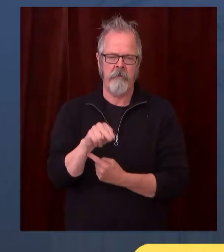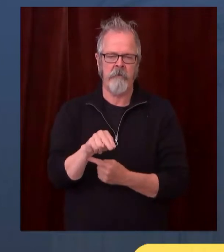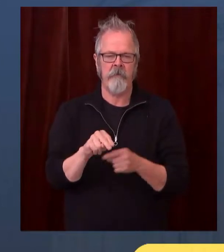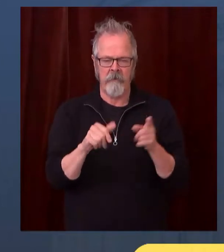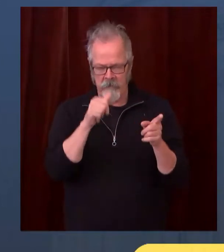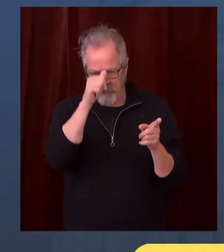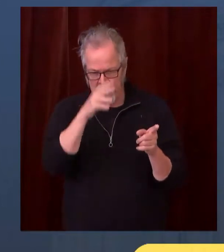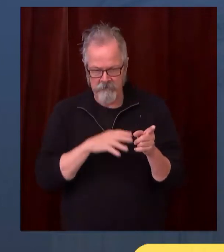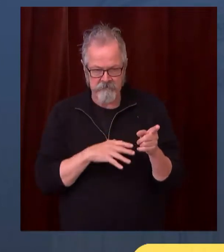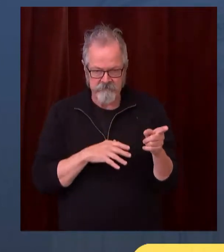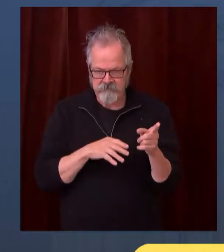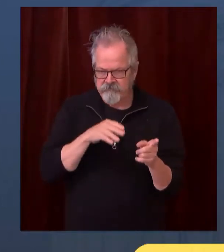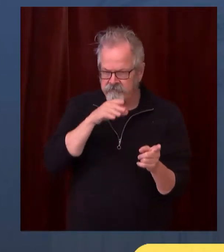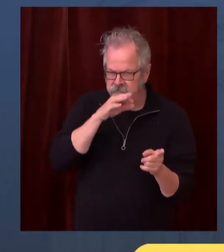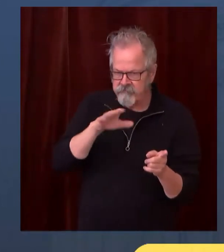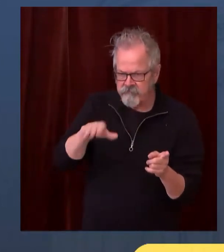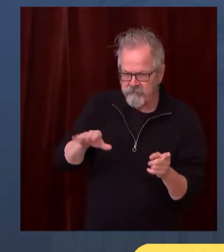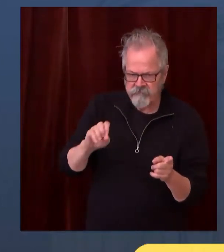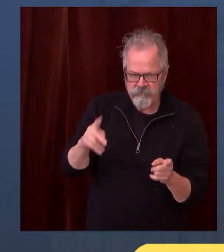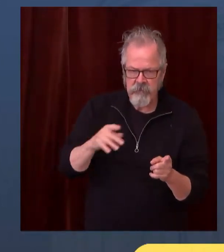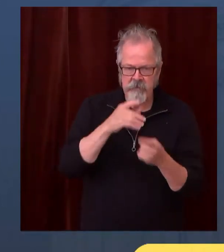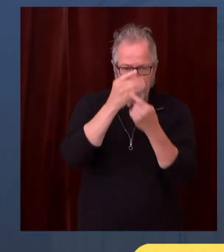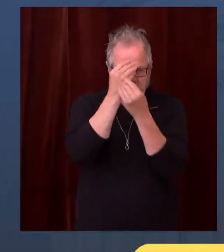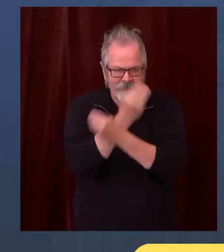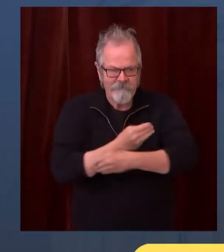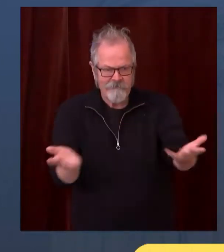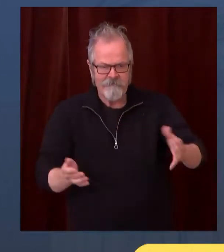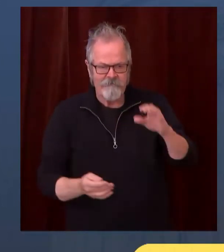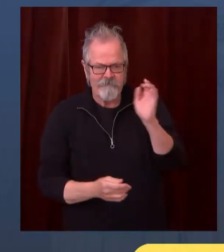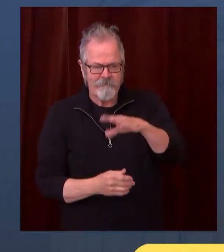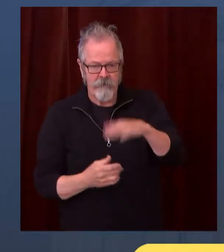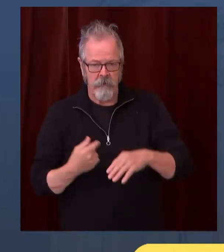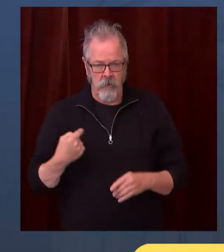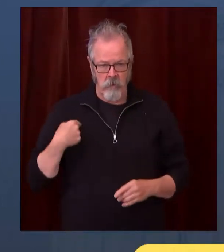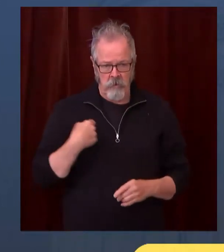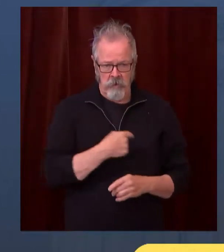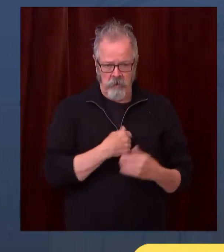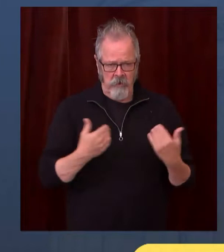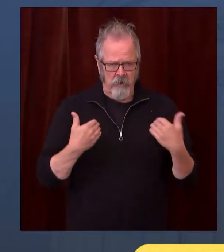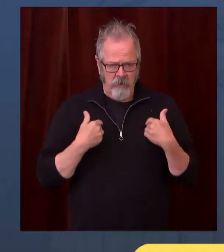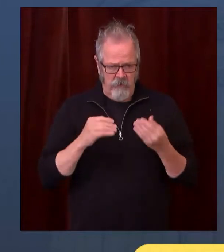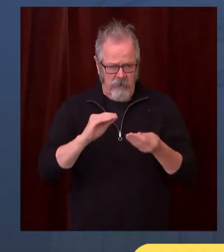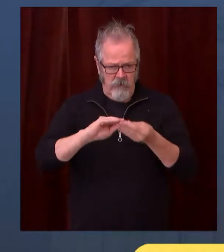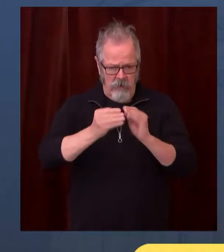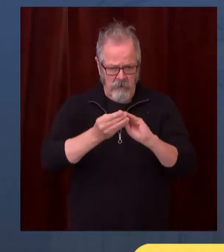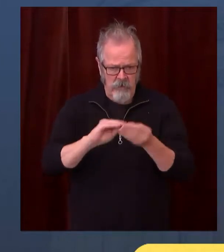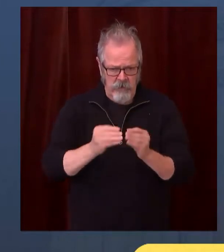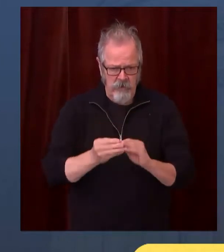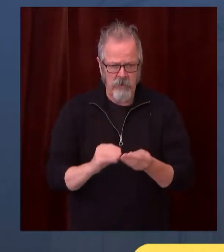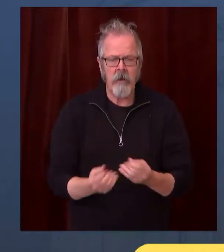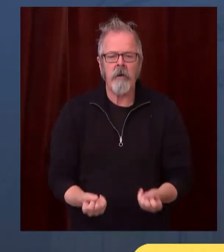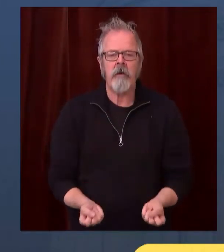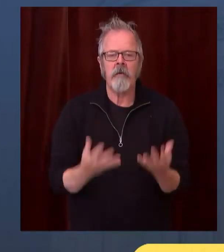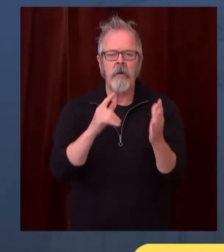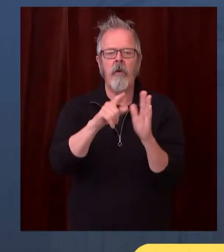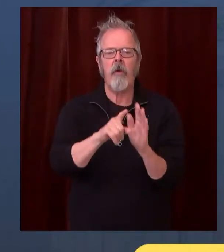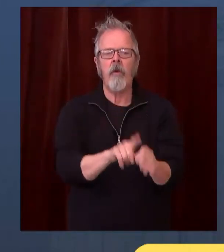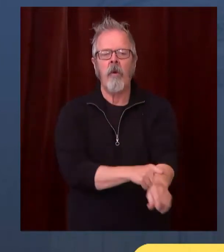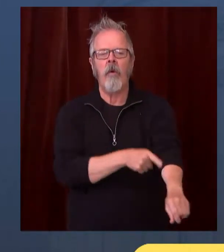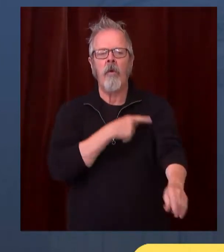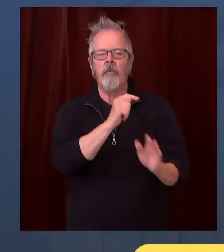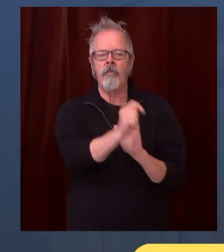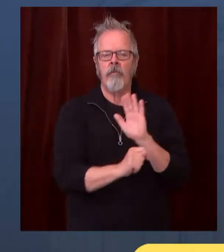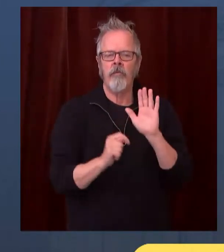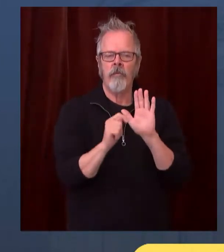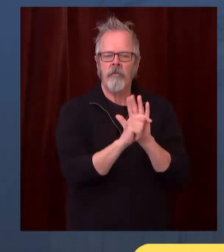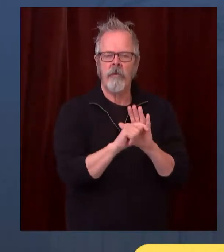care facilities, that is COVID cases, and 894 deaths statewide associated with long-term care